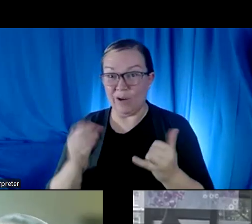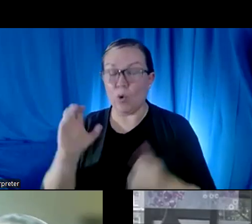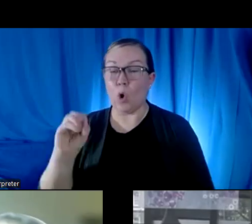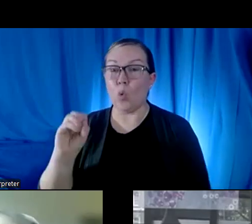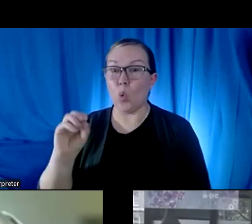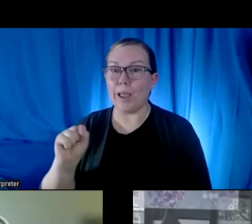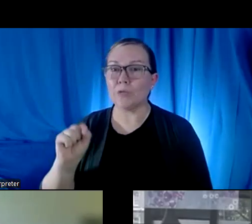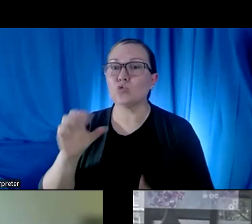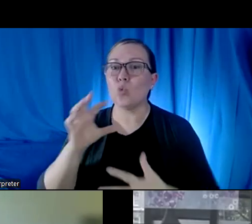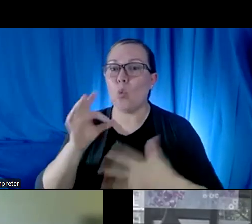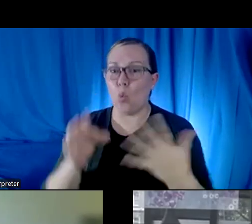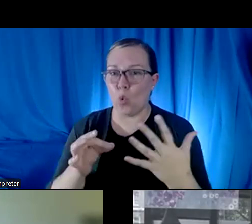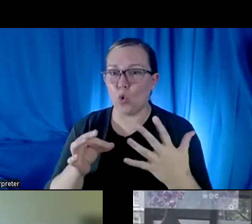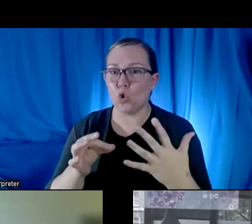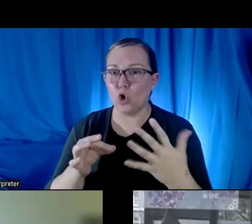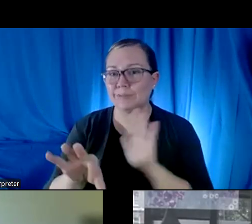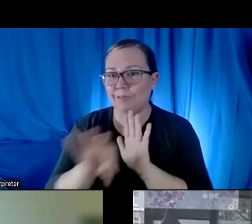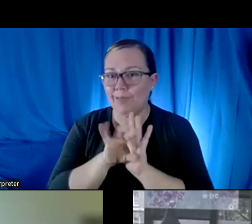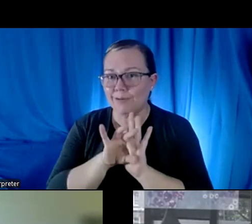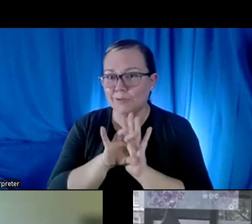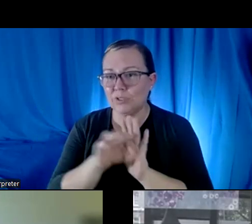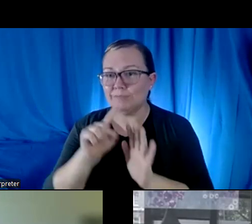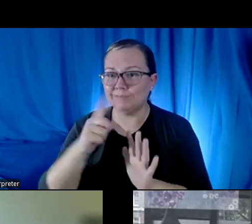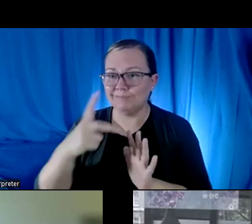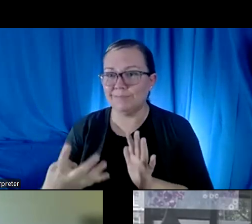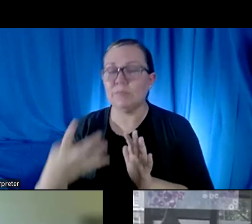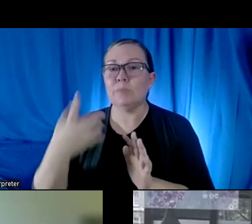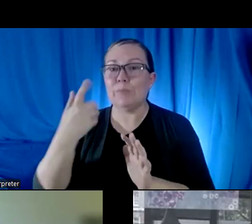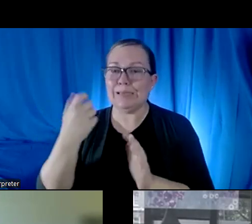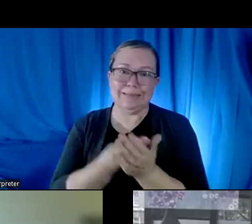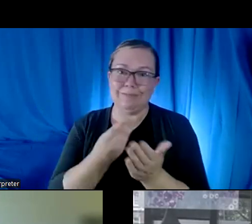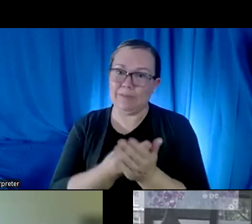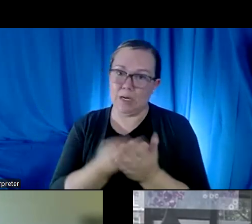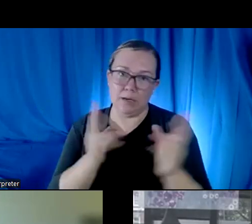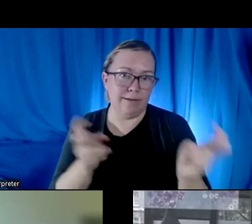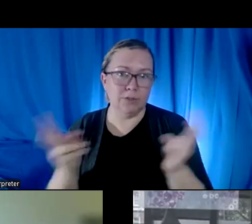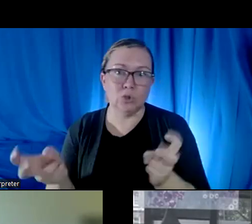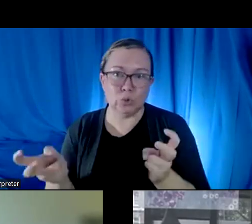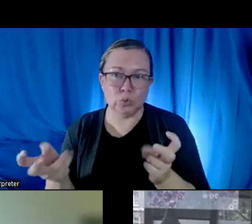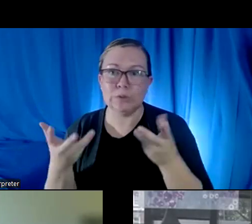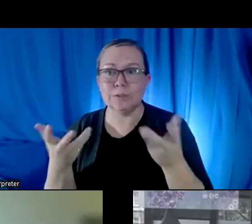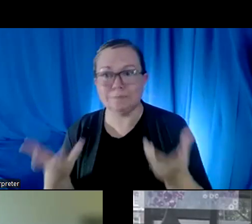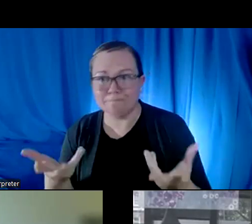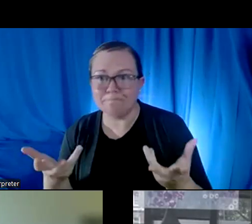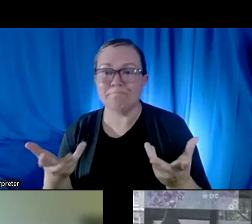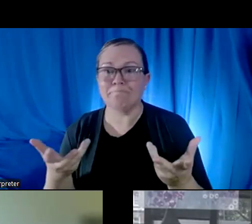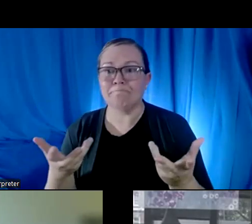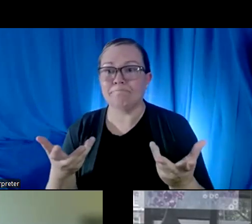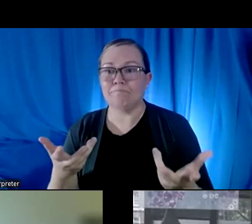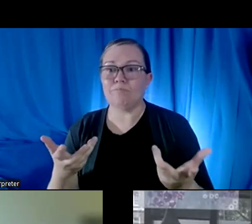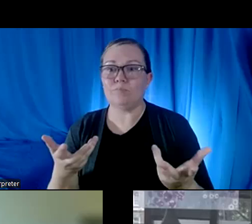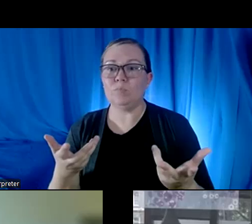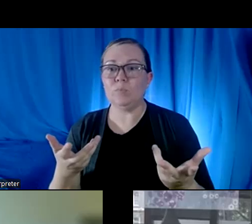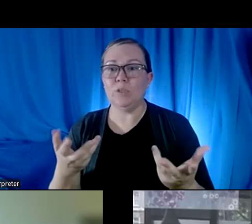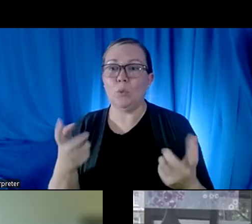selection due to funding. And so it's